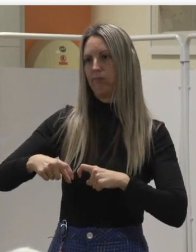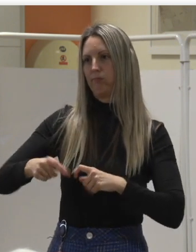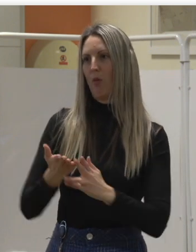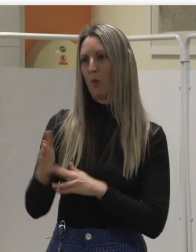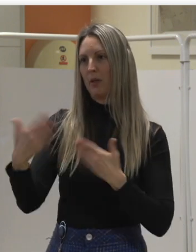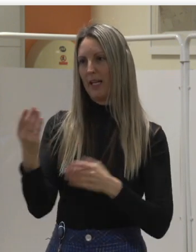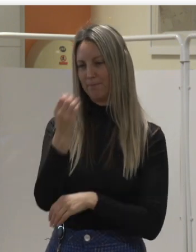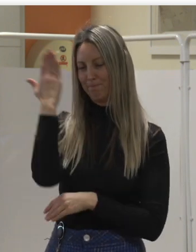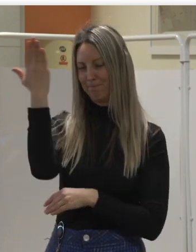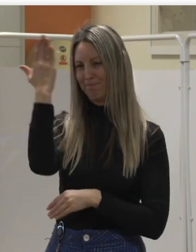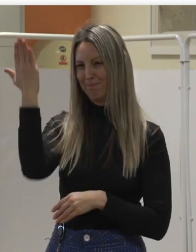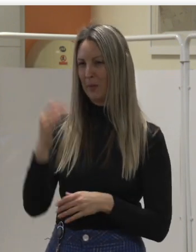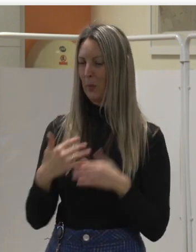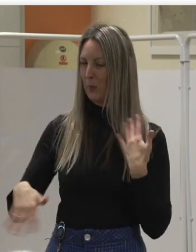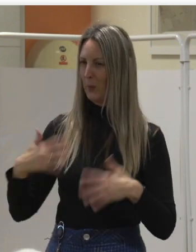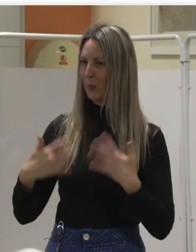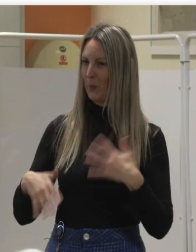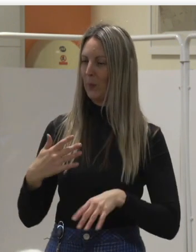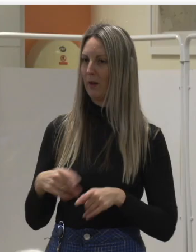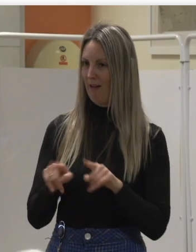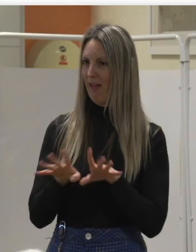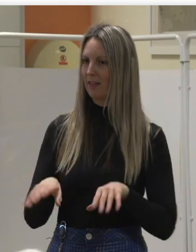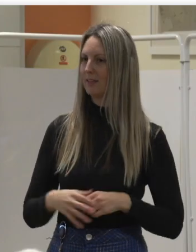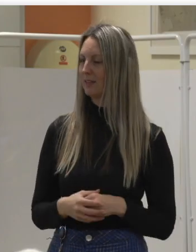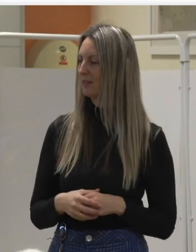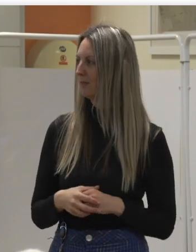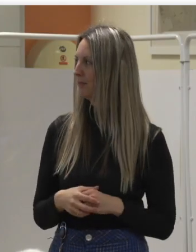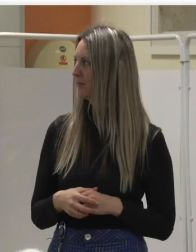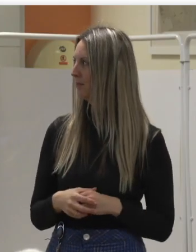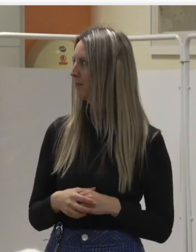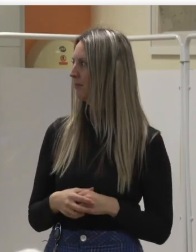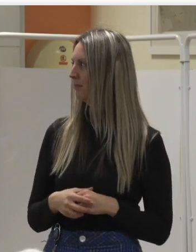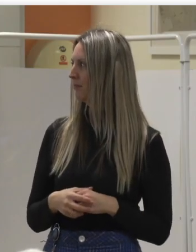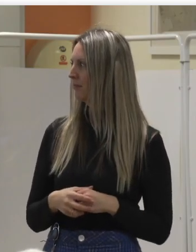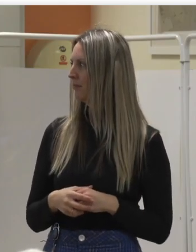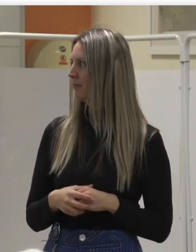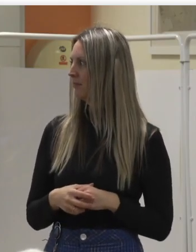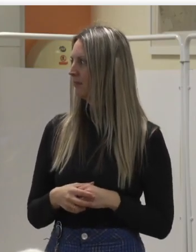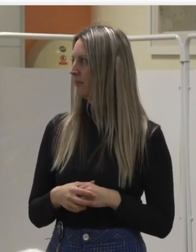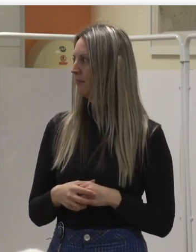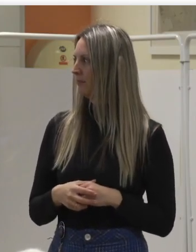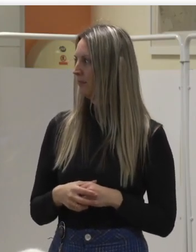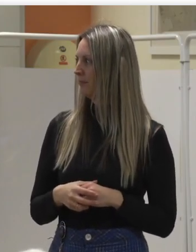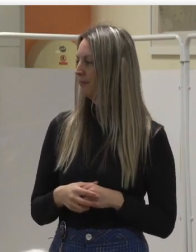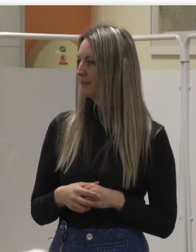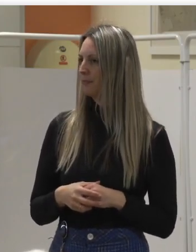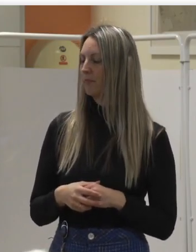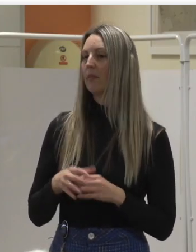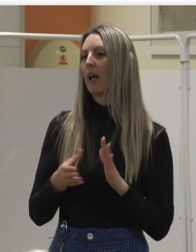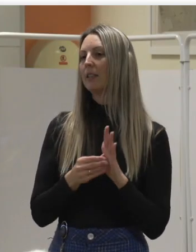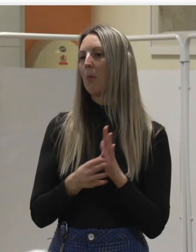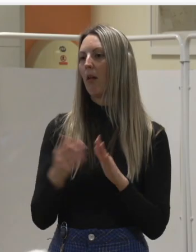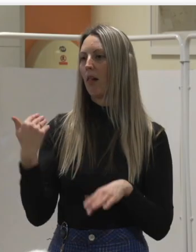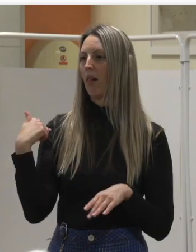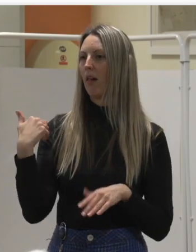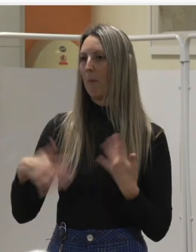you. And that is one of the things which we see with pain, because I just gave you an example of back pain. It may